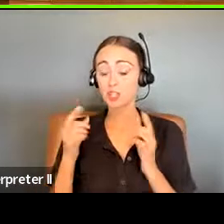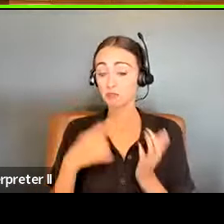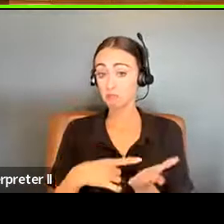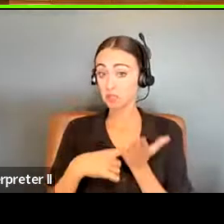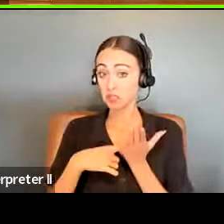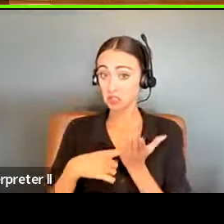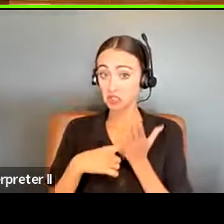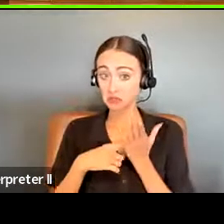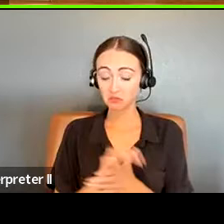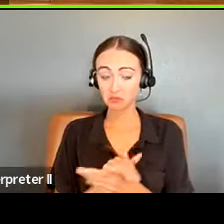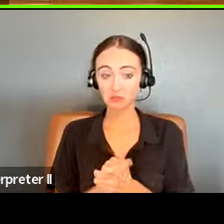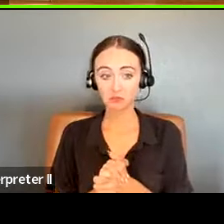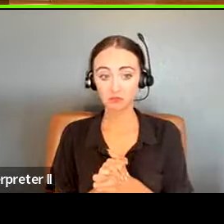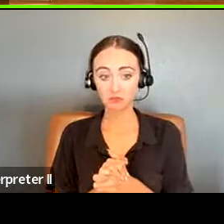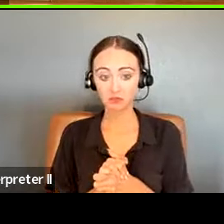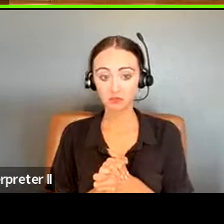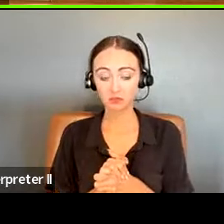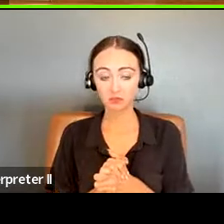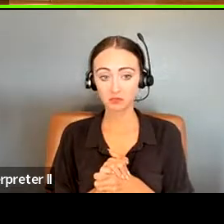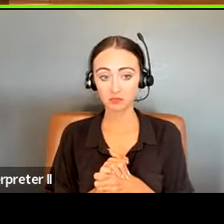discussion?